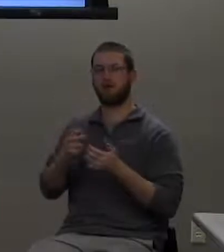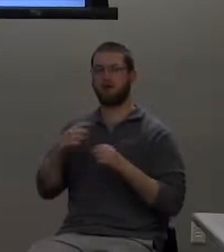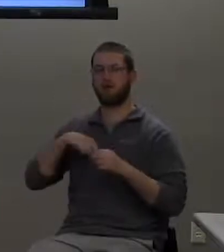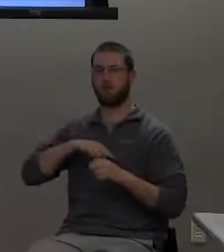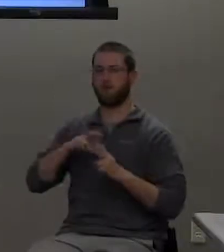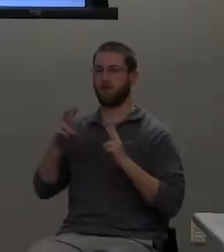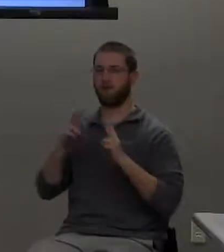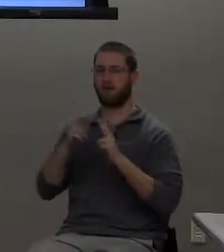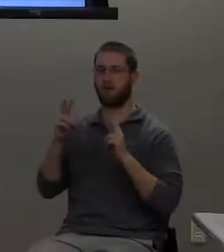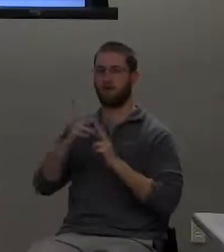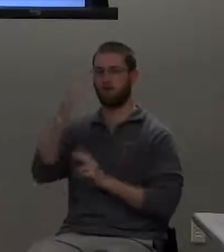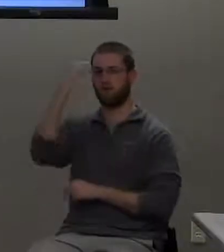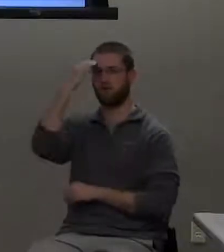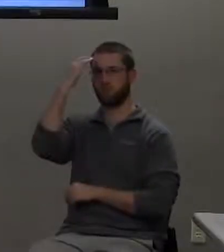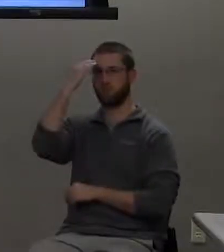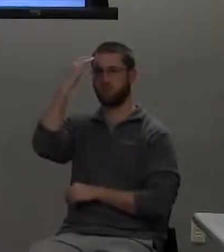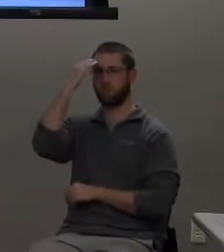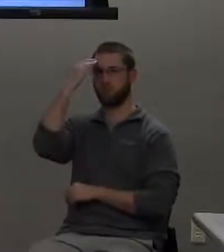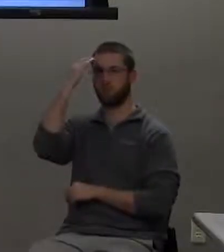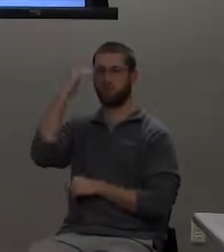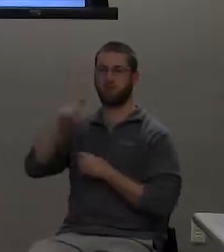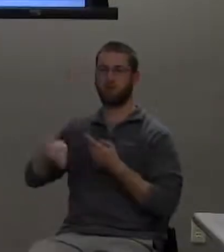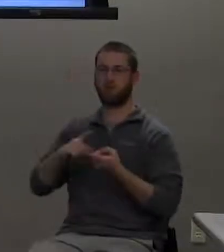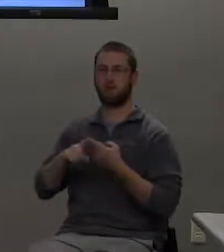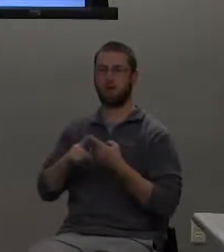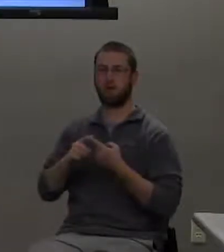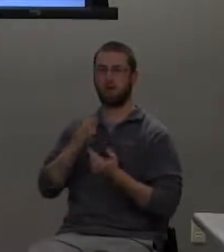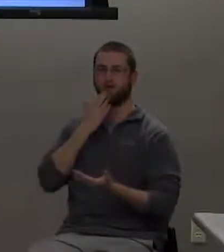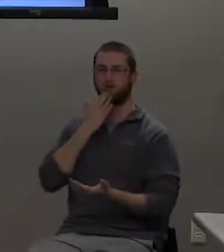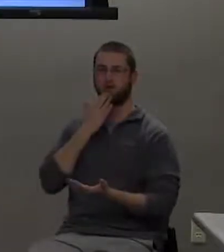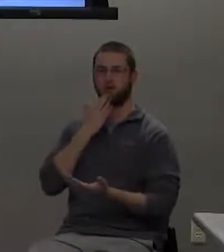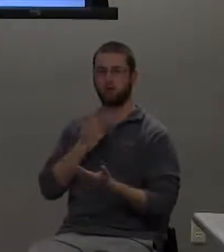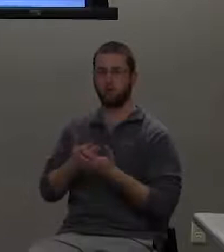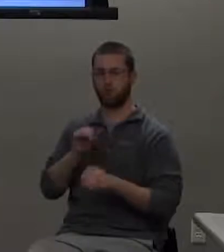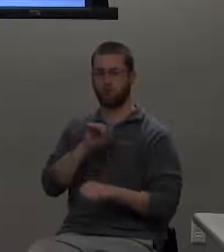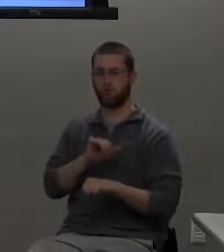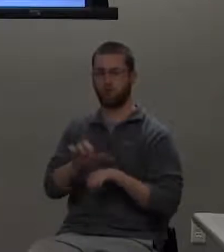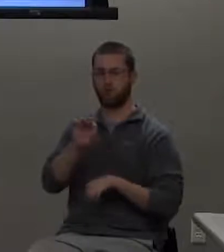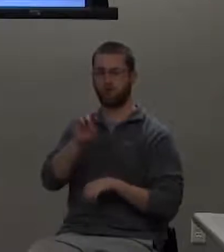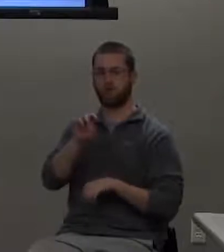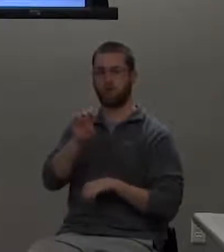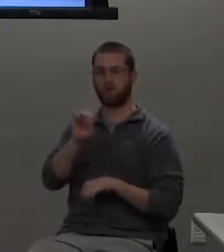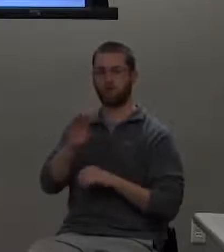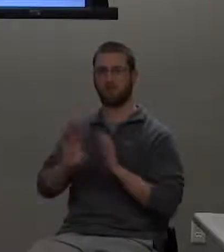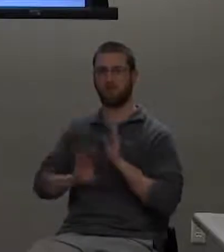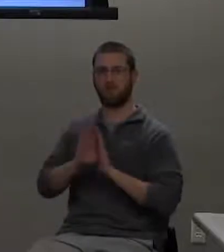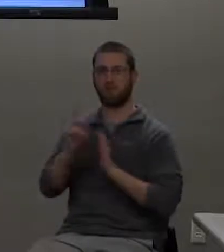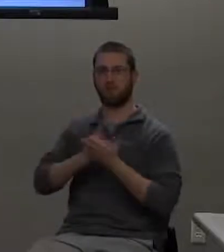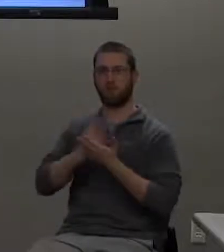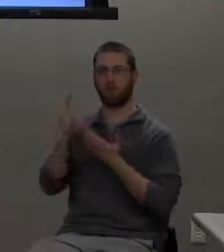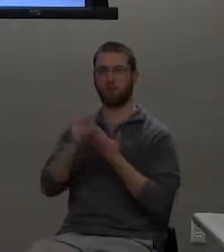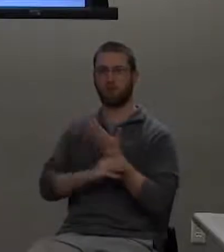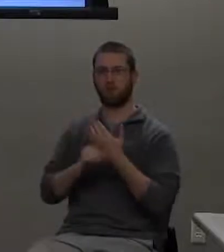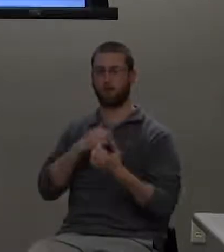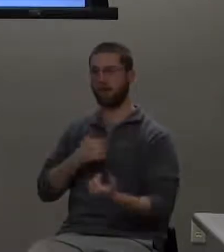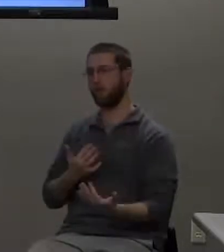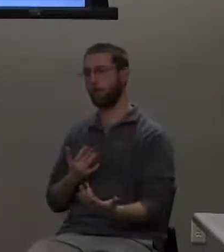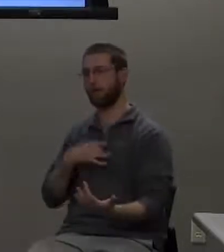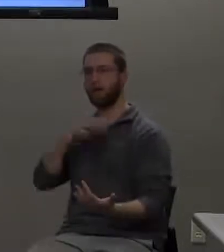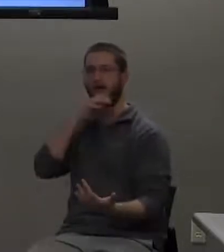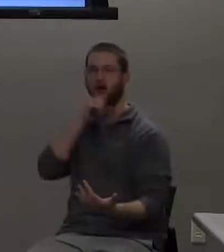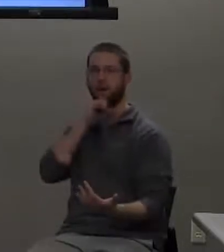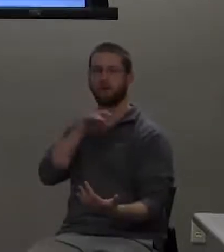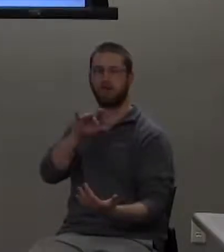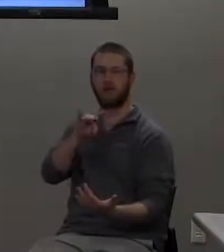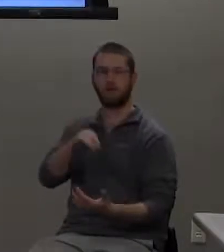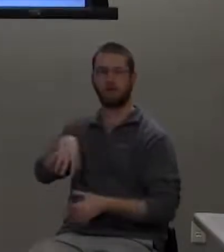very cognizant of having a vertically integrated workforce development program, that we're not waiting until someone is 18 or 19 or